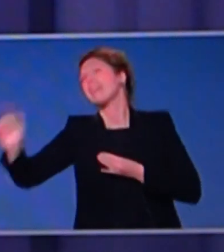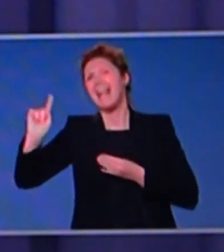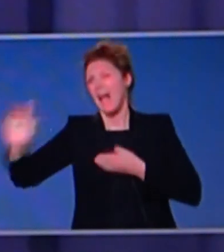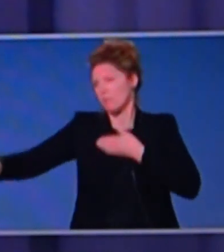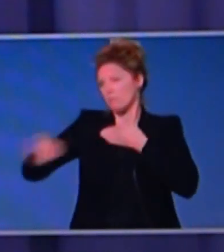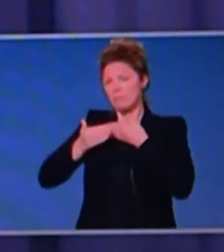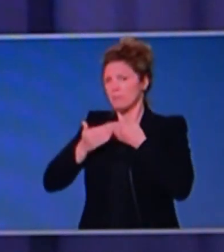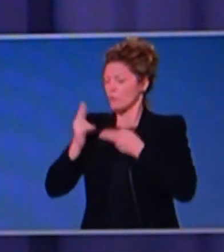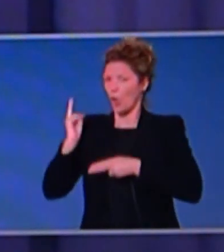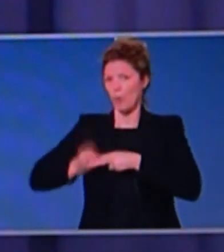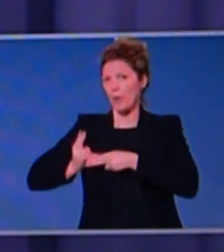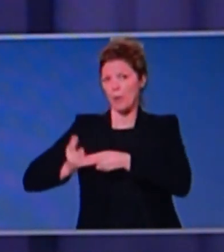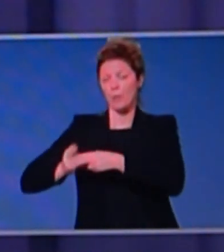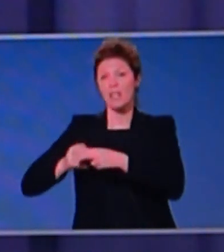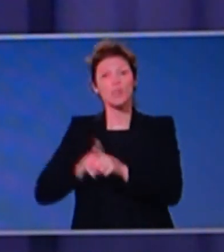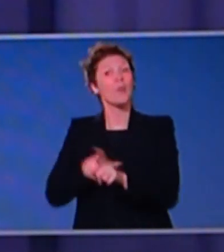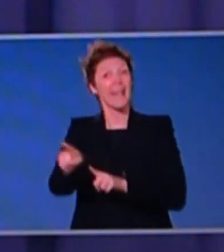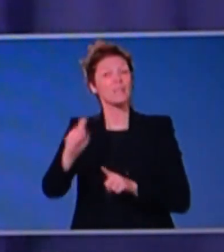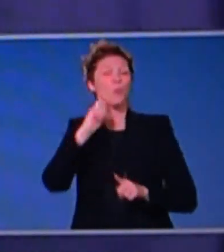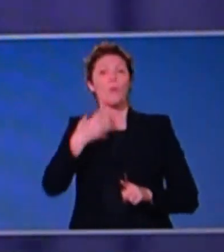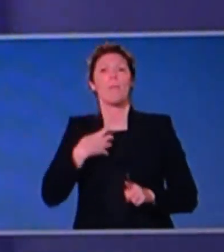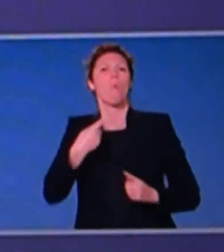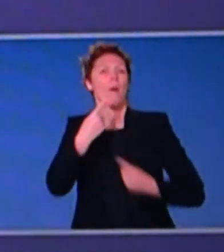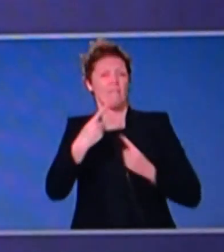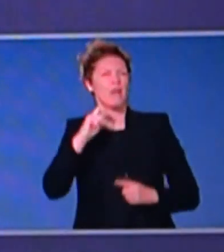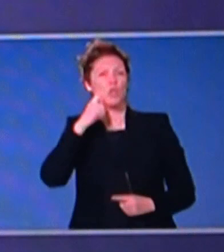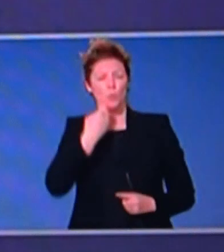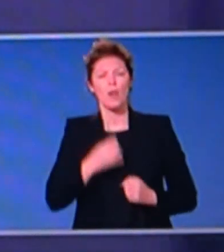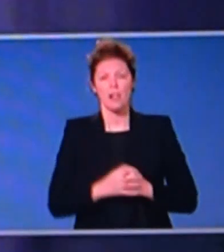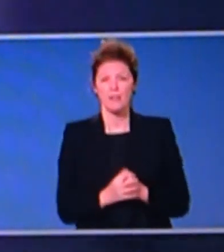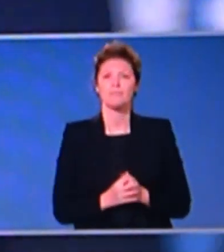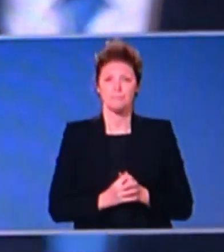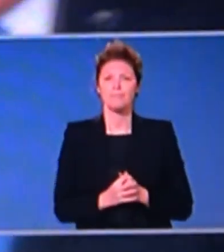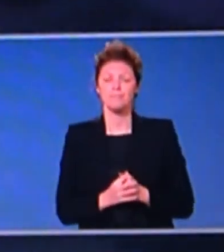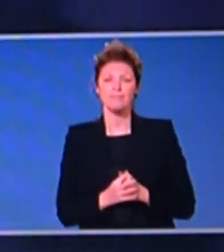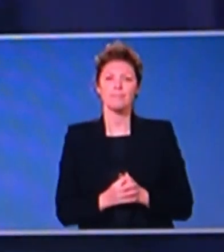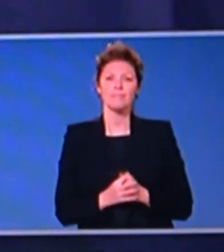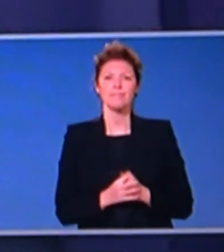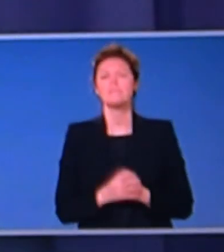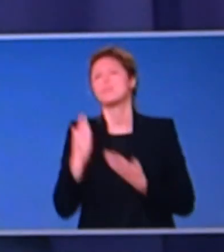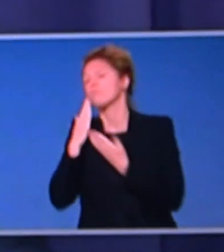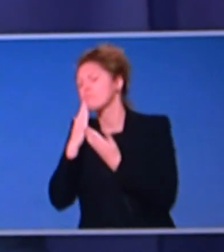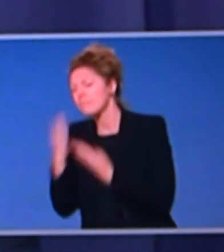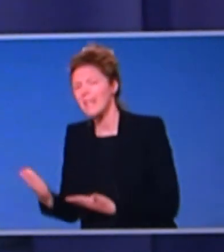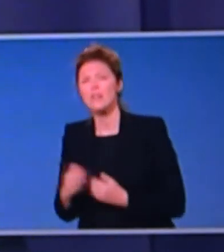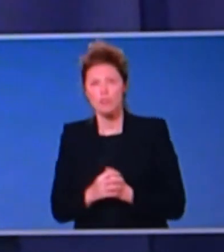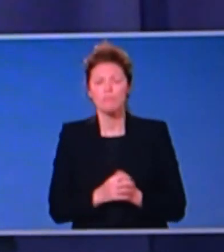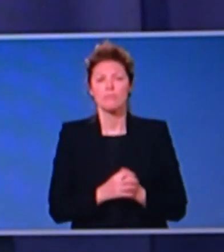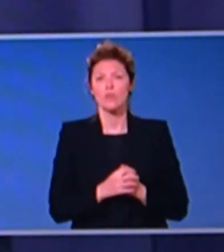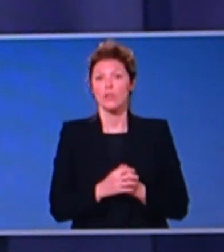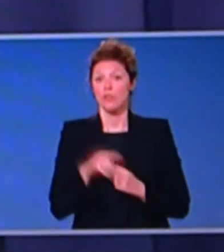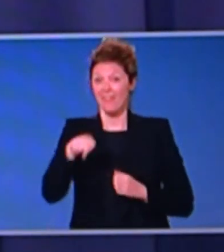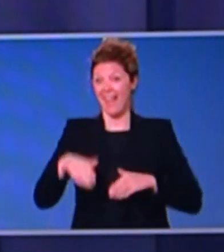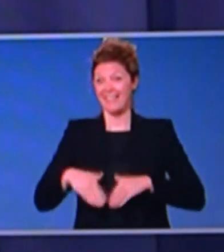for consideration by the end of next week. Thank you, Christine. As Head of the Mental Health Commission, on the day National Cabinet was